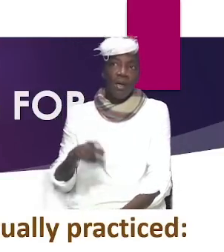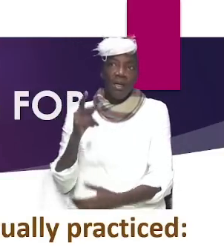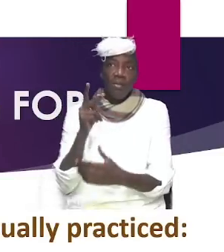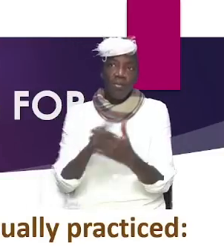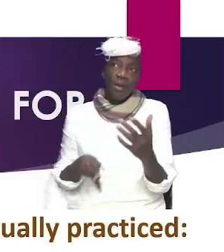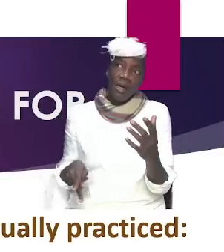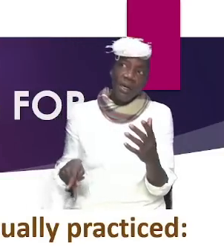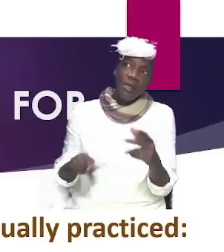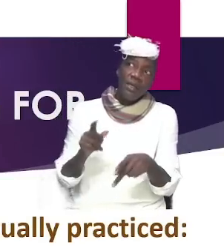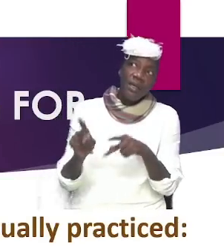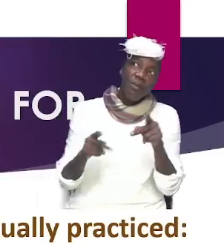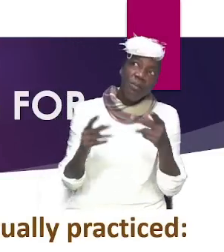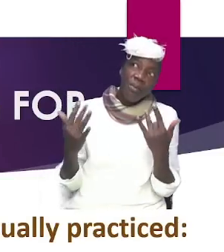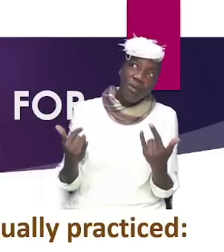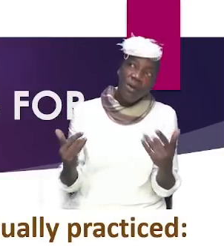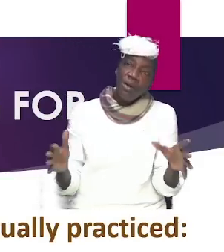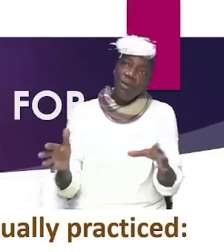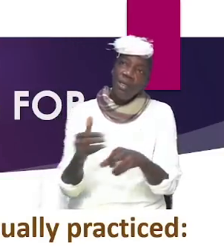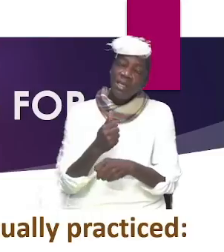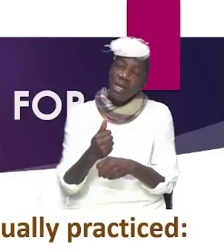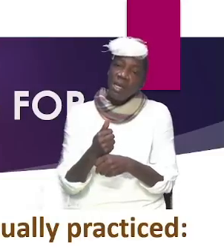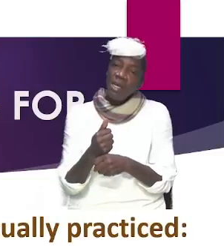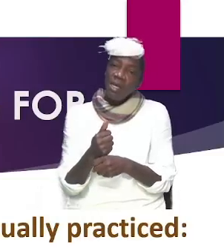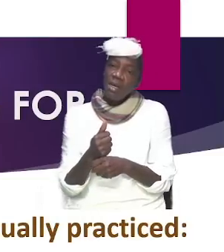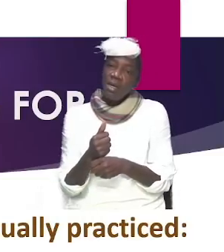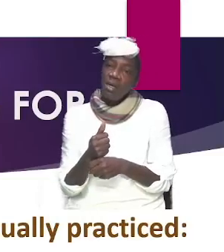take what was a normal